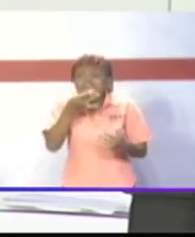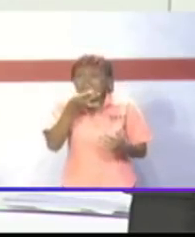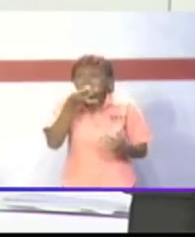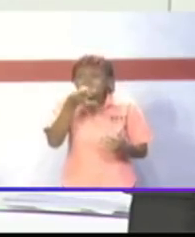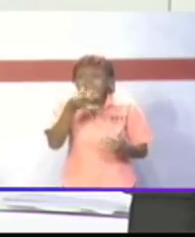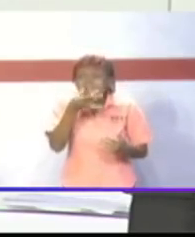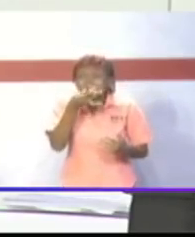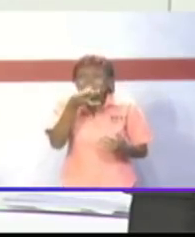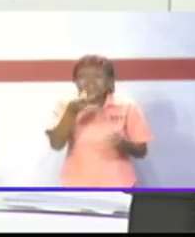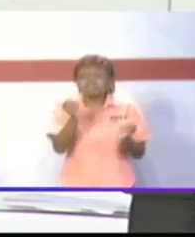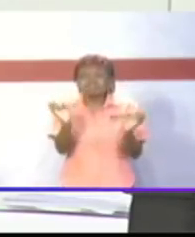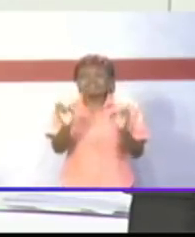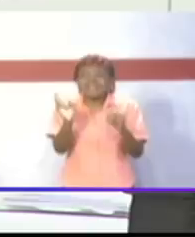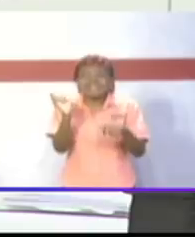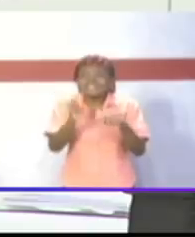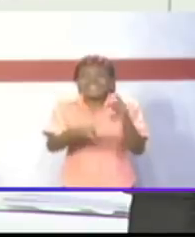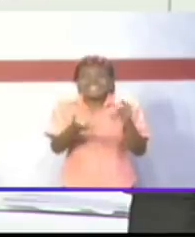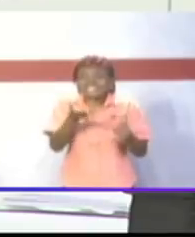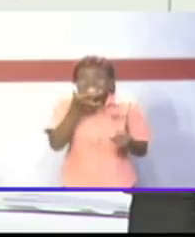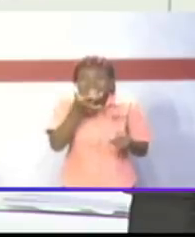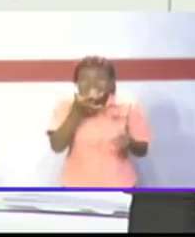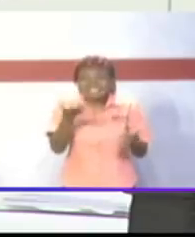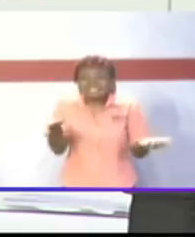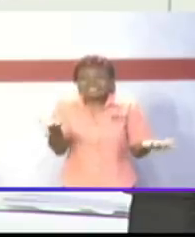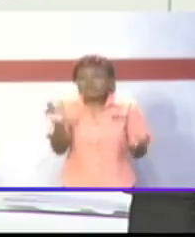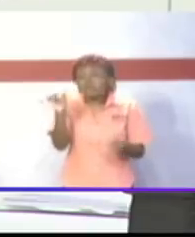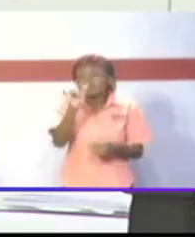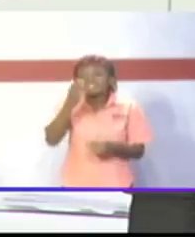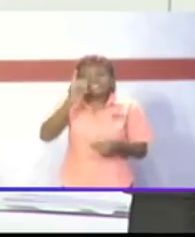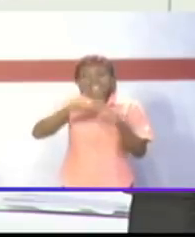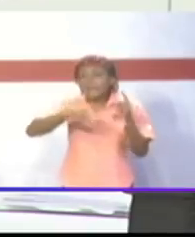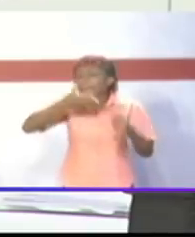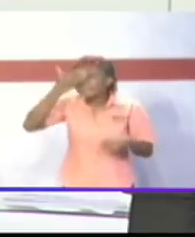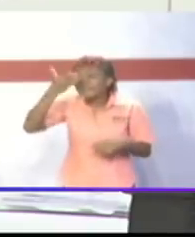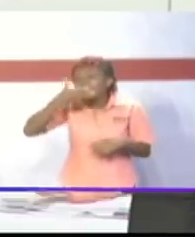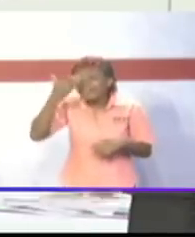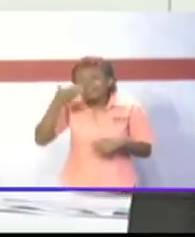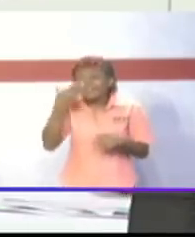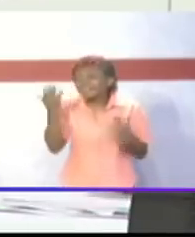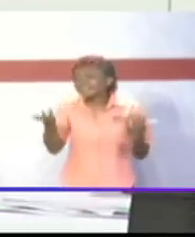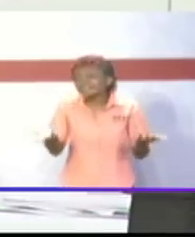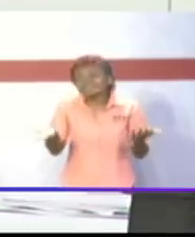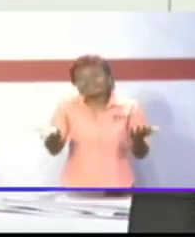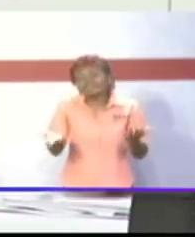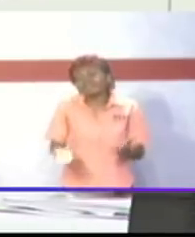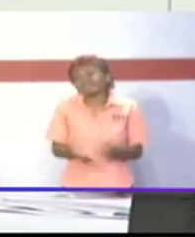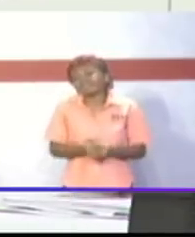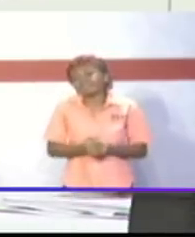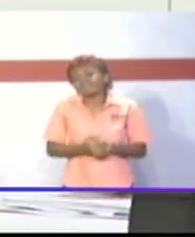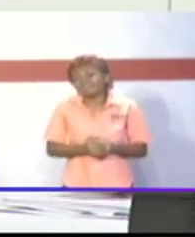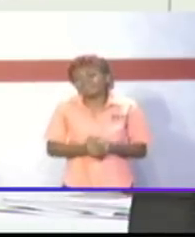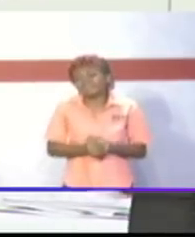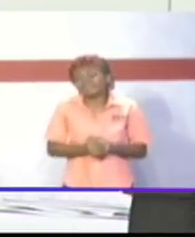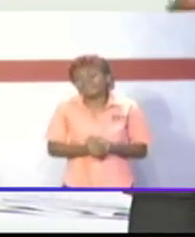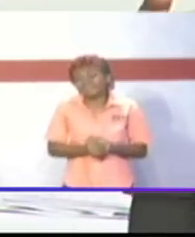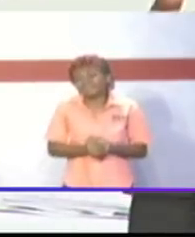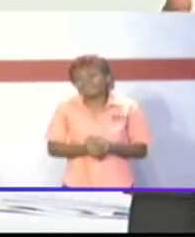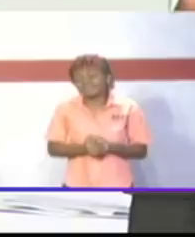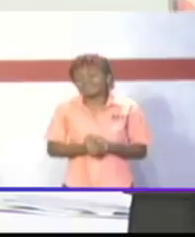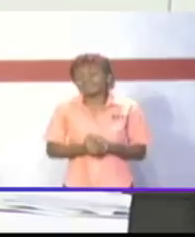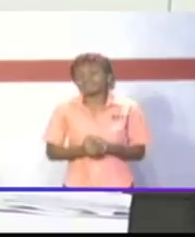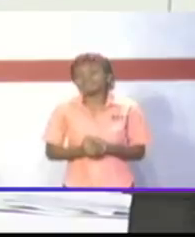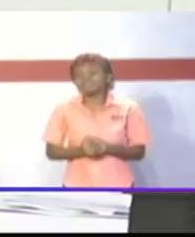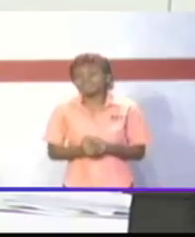stages. So our health team continues through the county medical officers of health, who are primary care physicians,